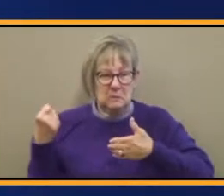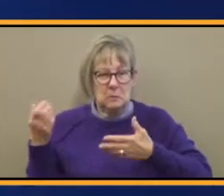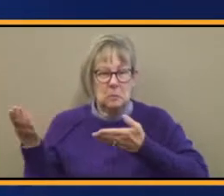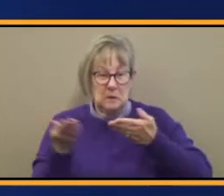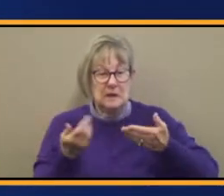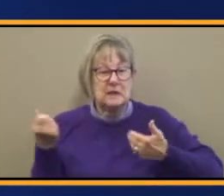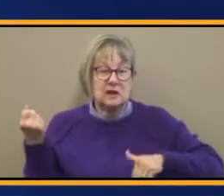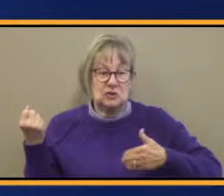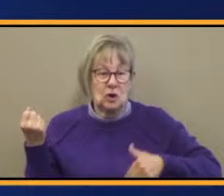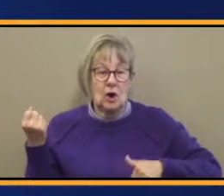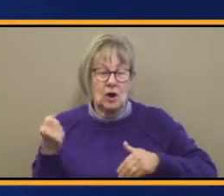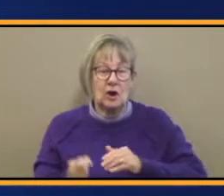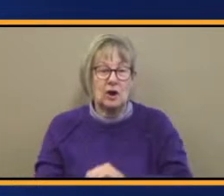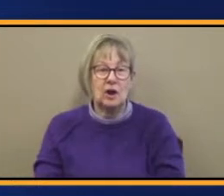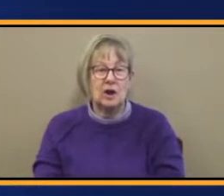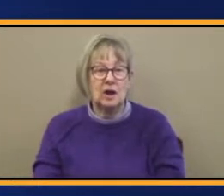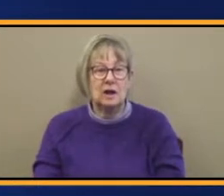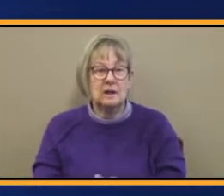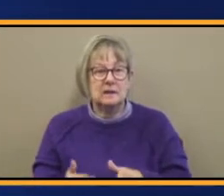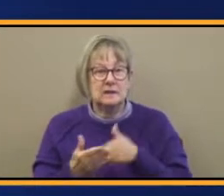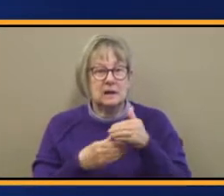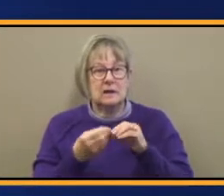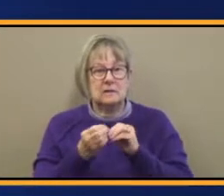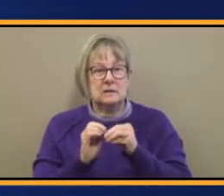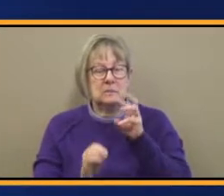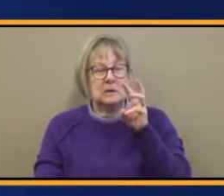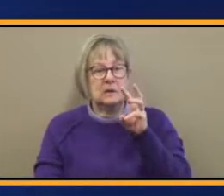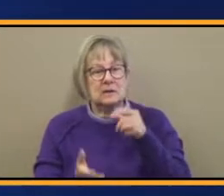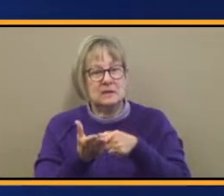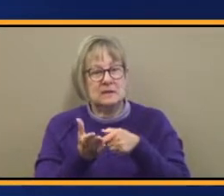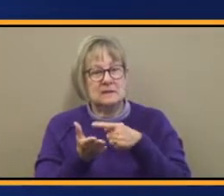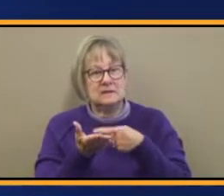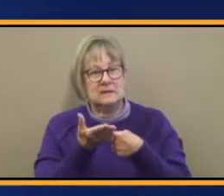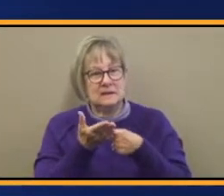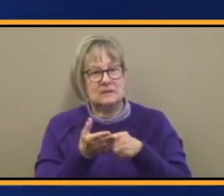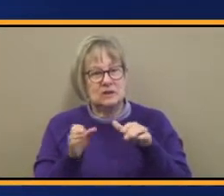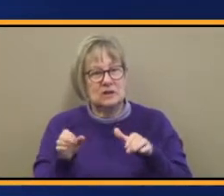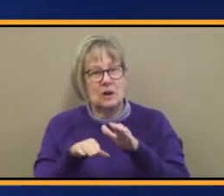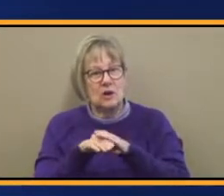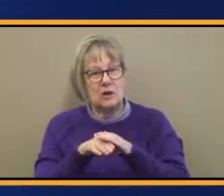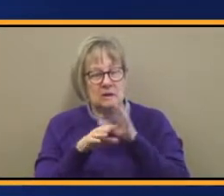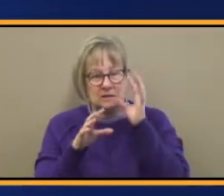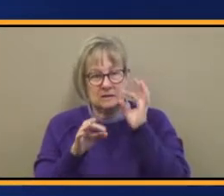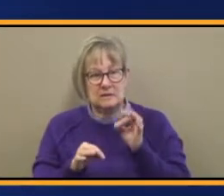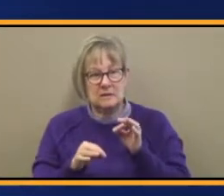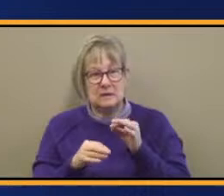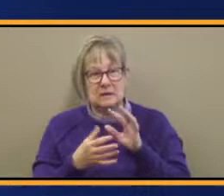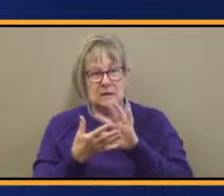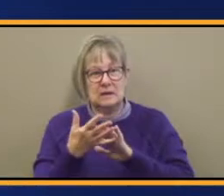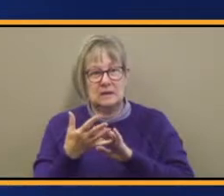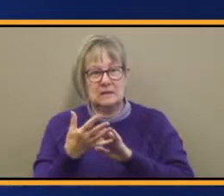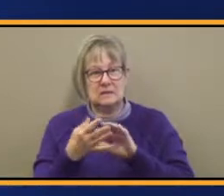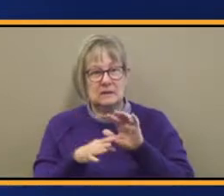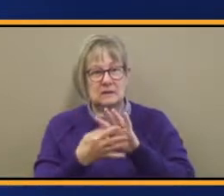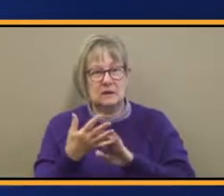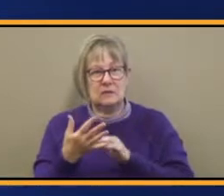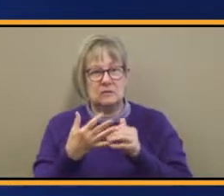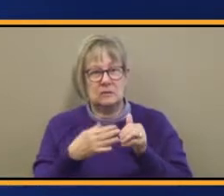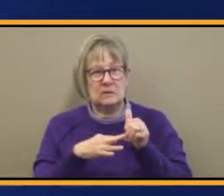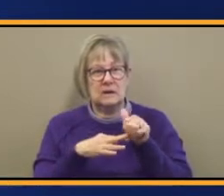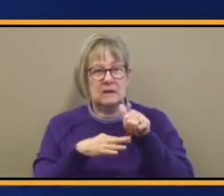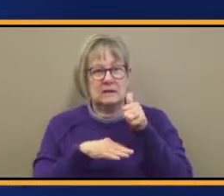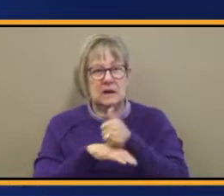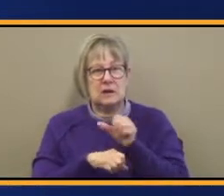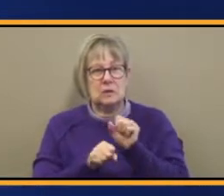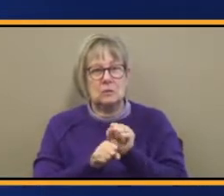Thank you. That brings us to item number 6, and this is discussion and action on a resolution scheduling standing work sessions in accordance with the